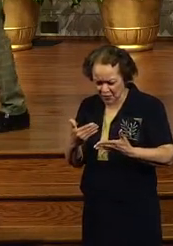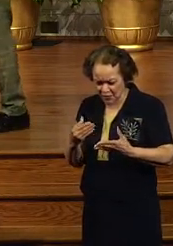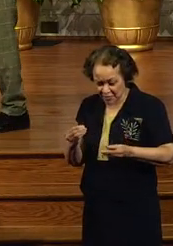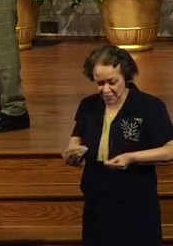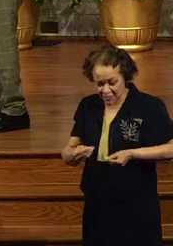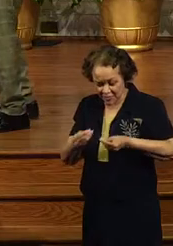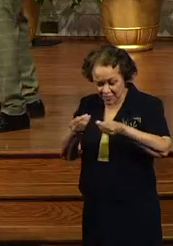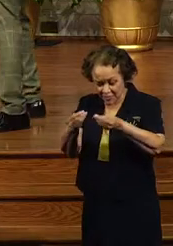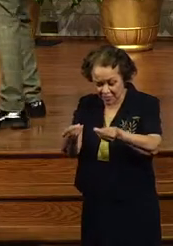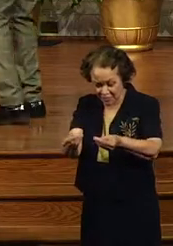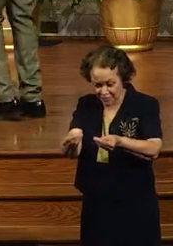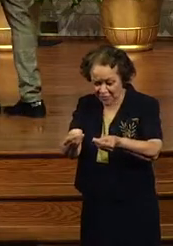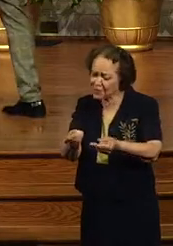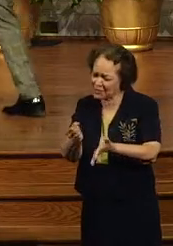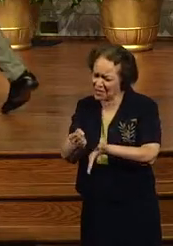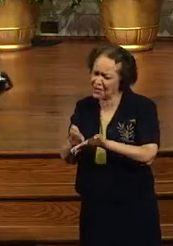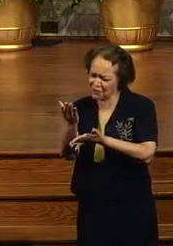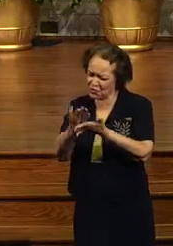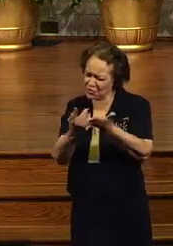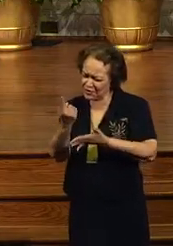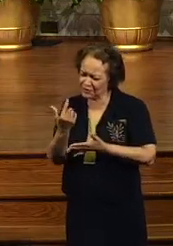delivered. Oh, let me help someone.